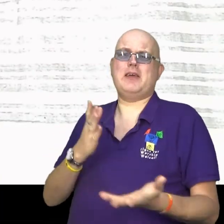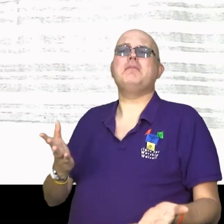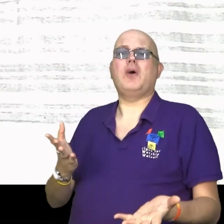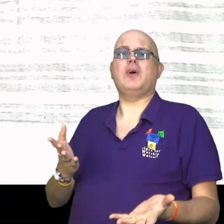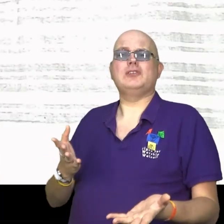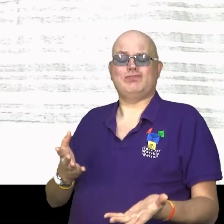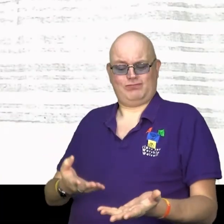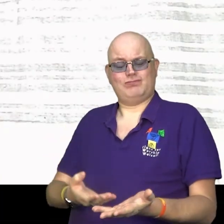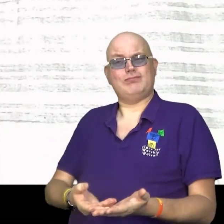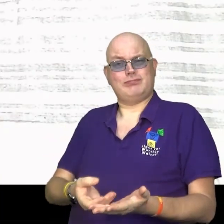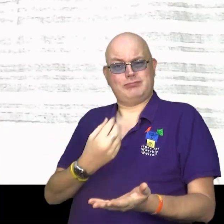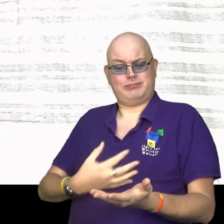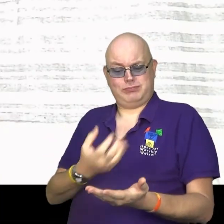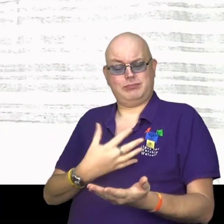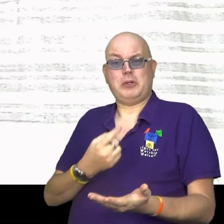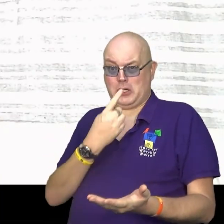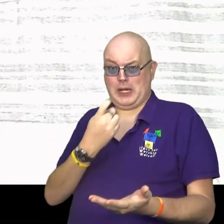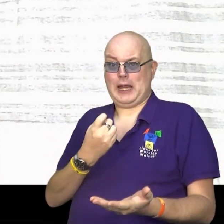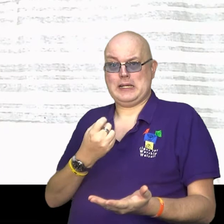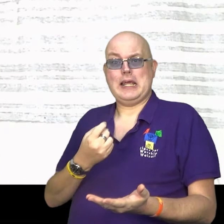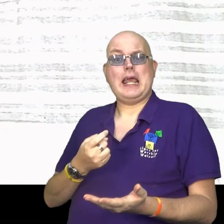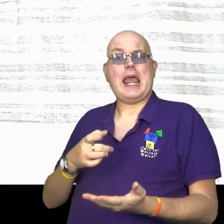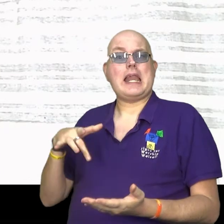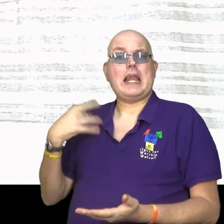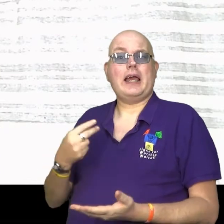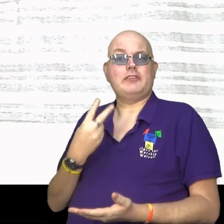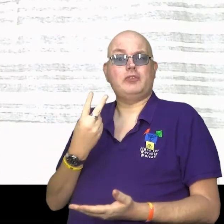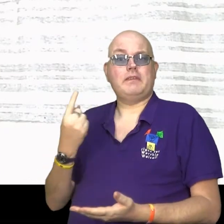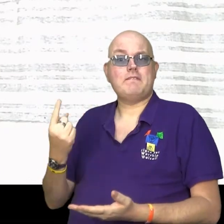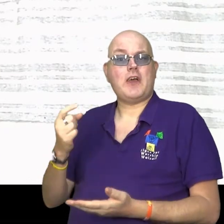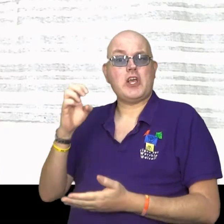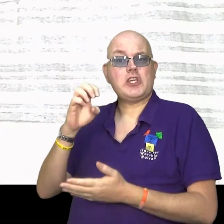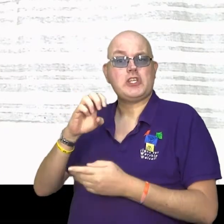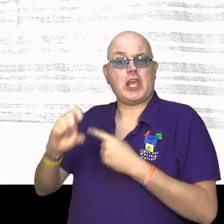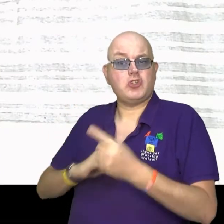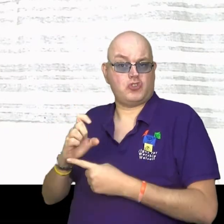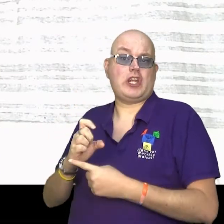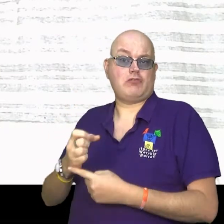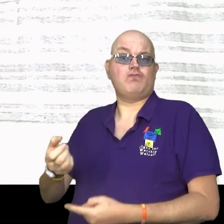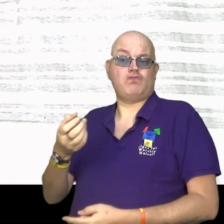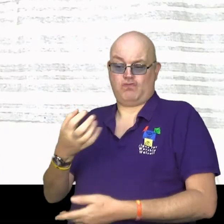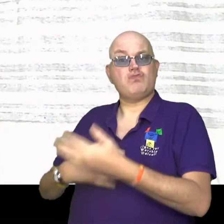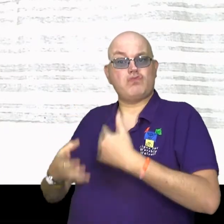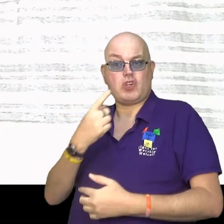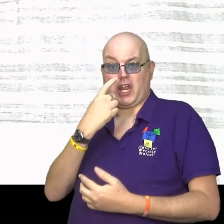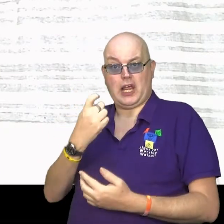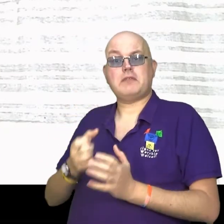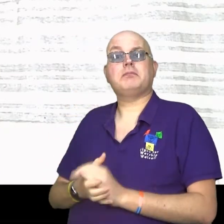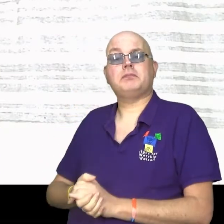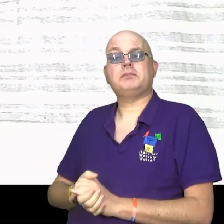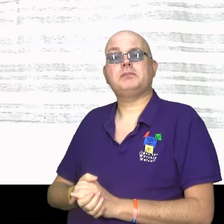But it does have a lot to say to us here in our 21st century lives, as I'm sure it has all of its readers throughout history.